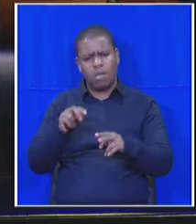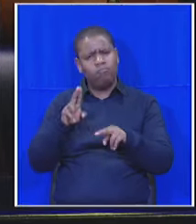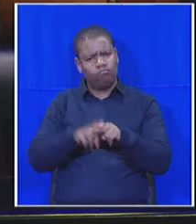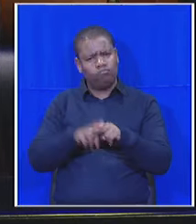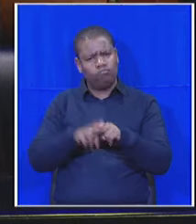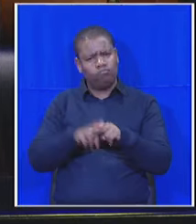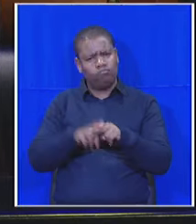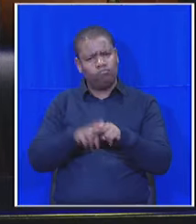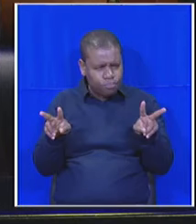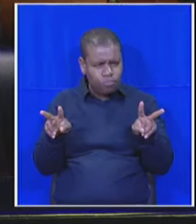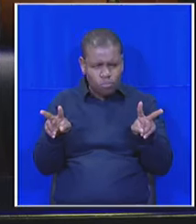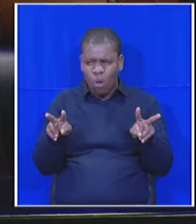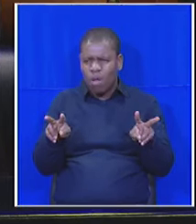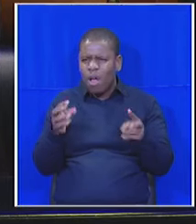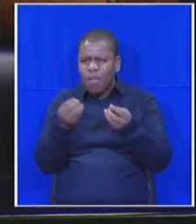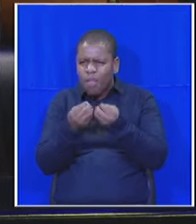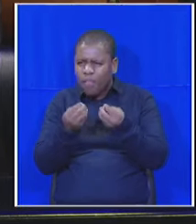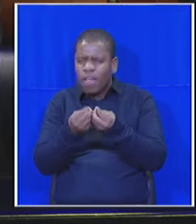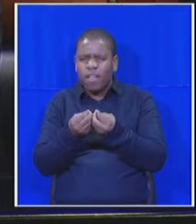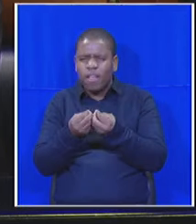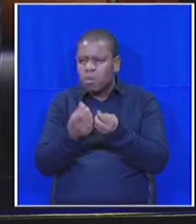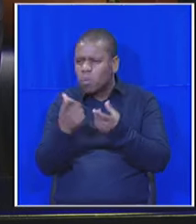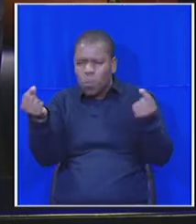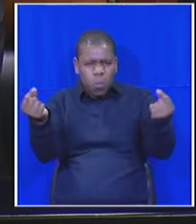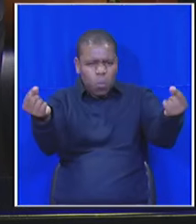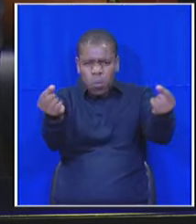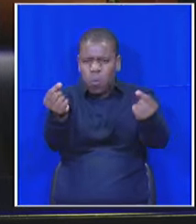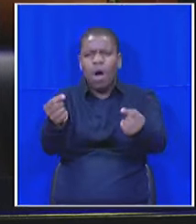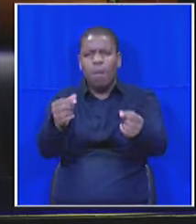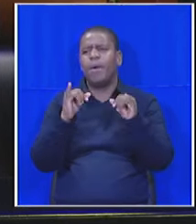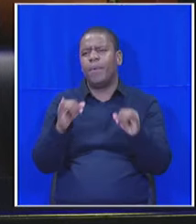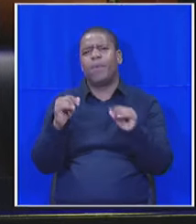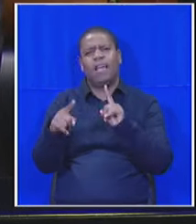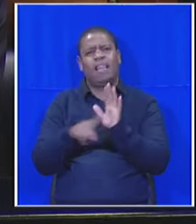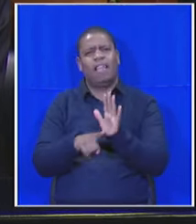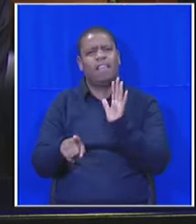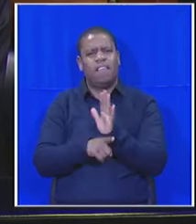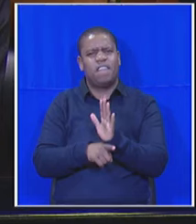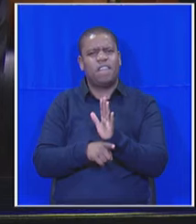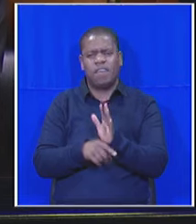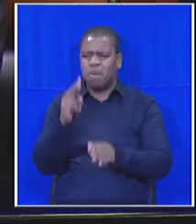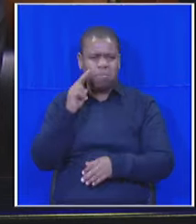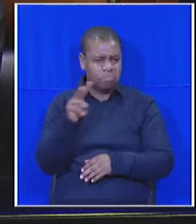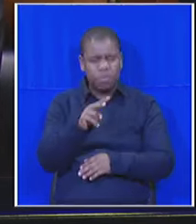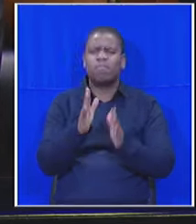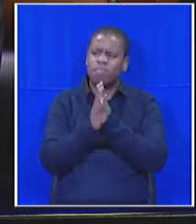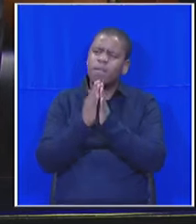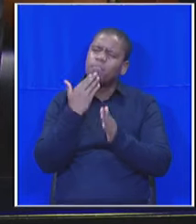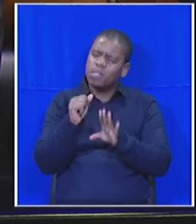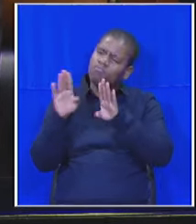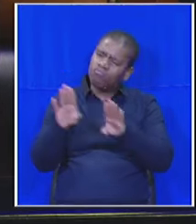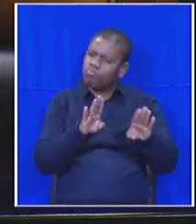afternoon. There's quite a few things that can be interpreted very, very negatively. So let us just refrain from doing